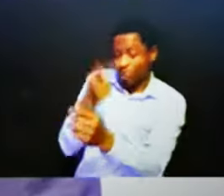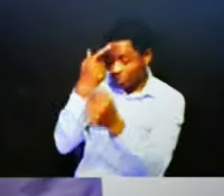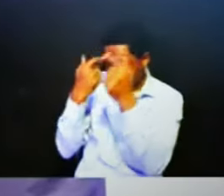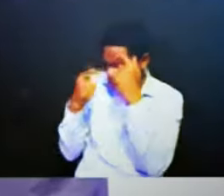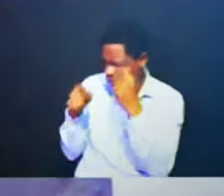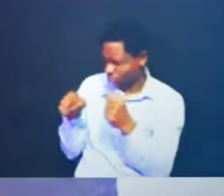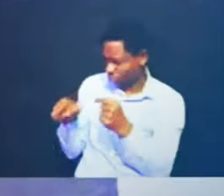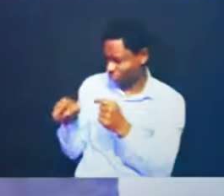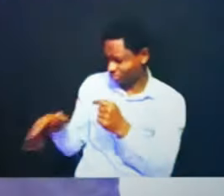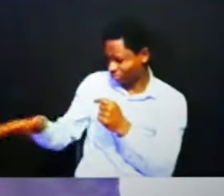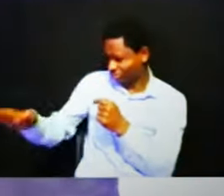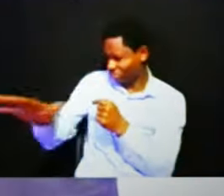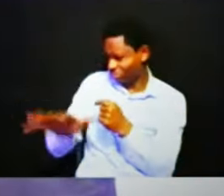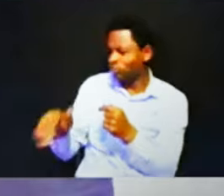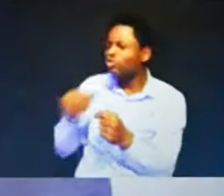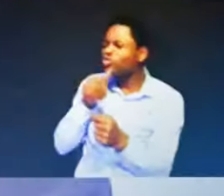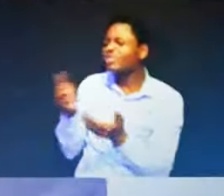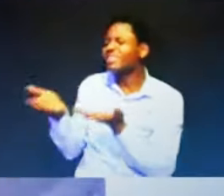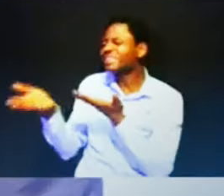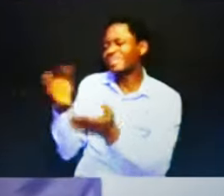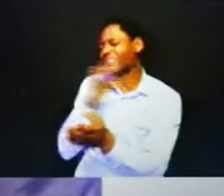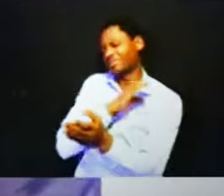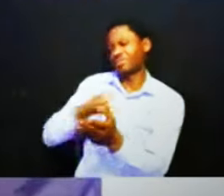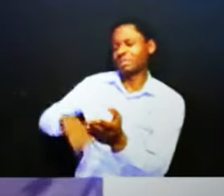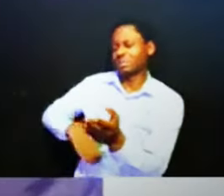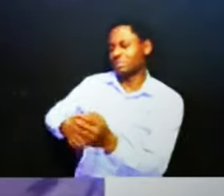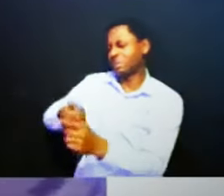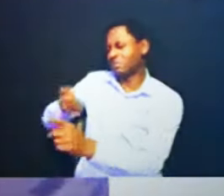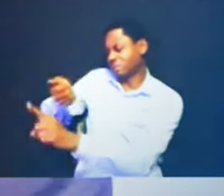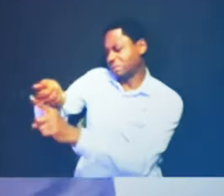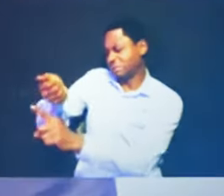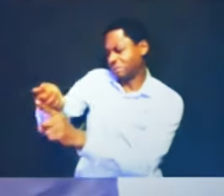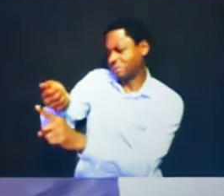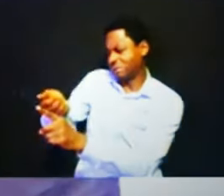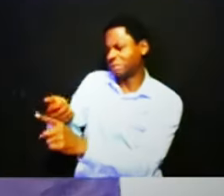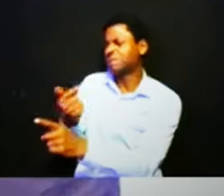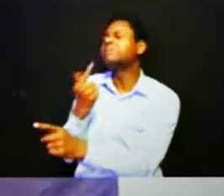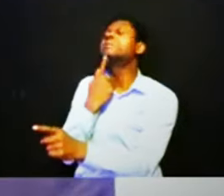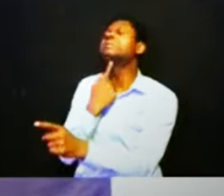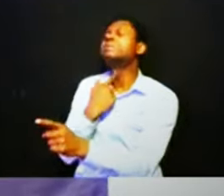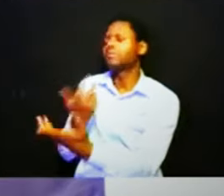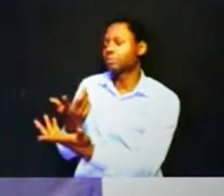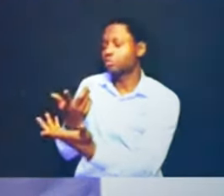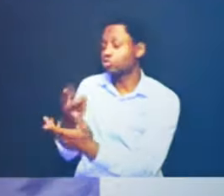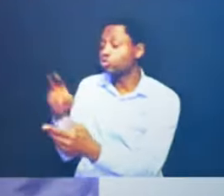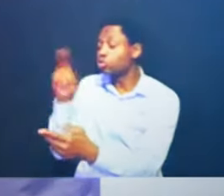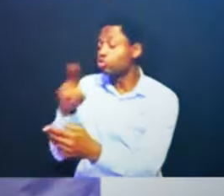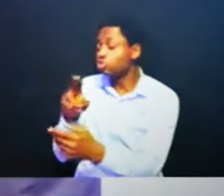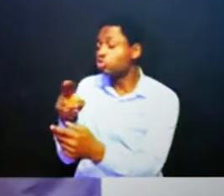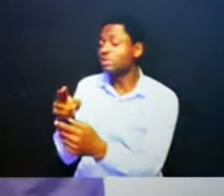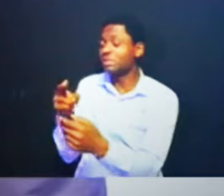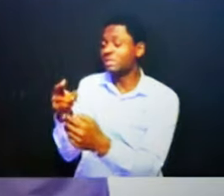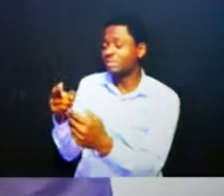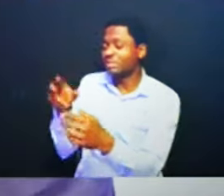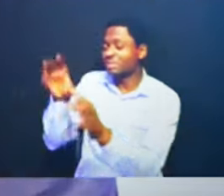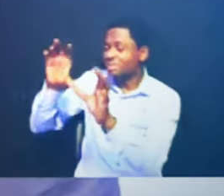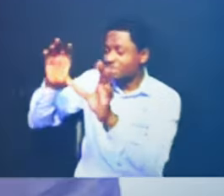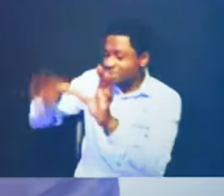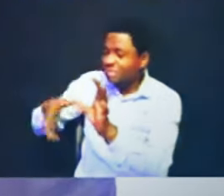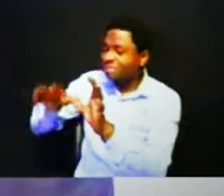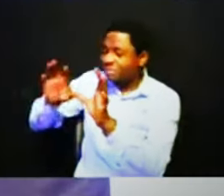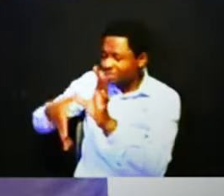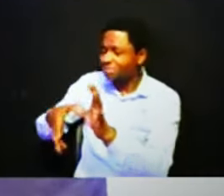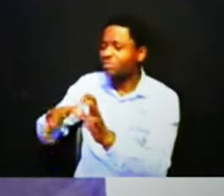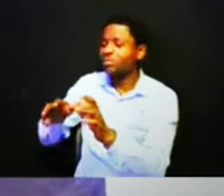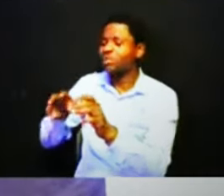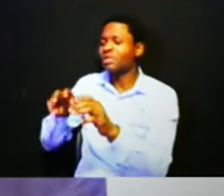serving our Lord Christ, but their own appetites. By smooth talk and flattery, they